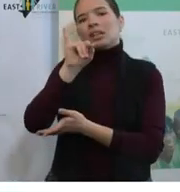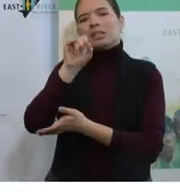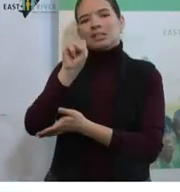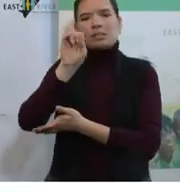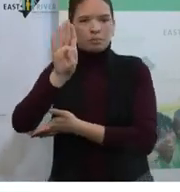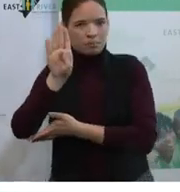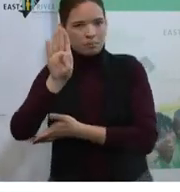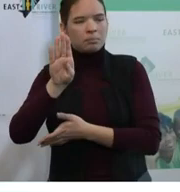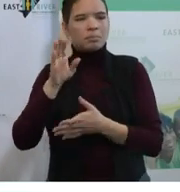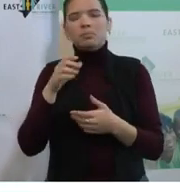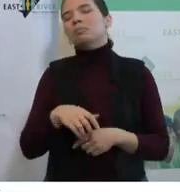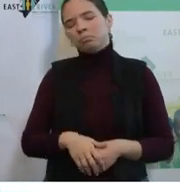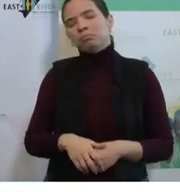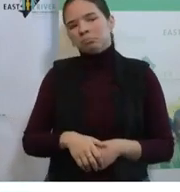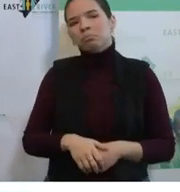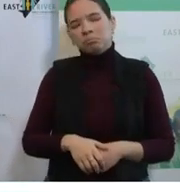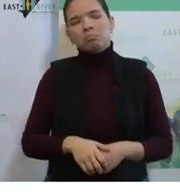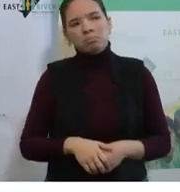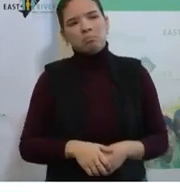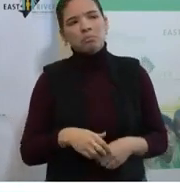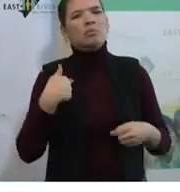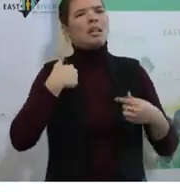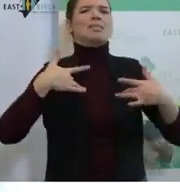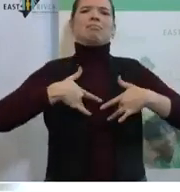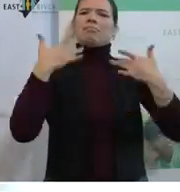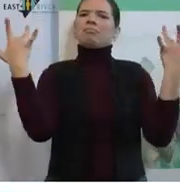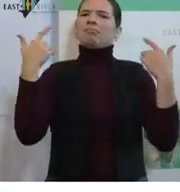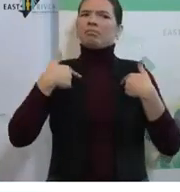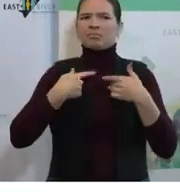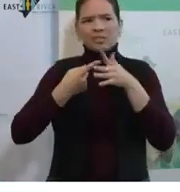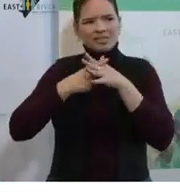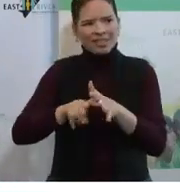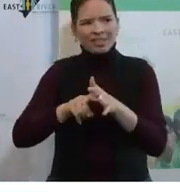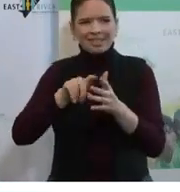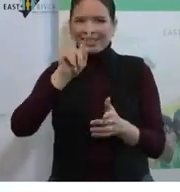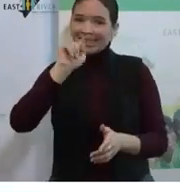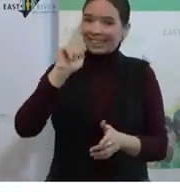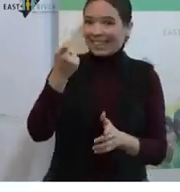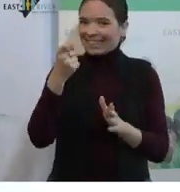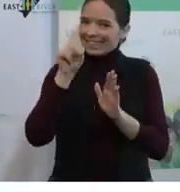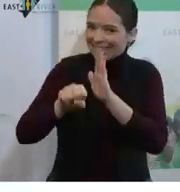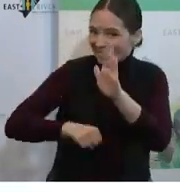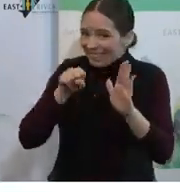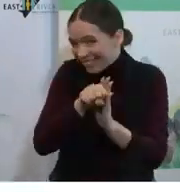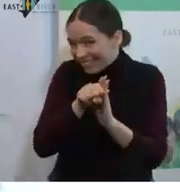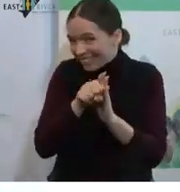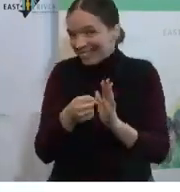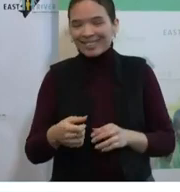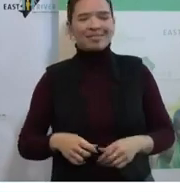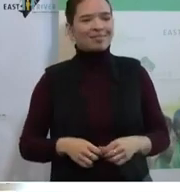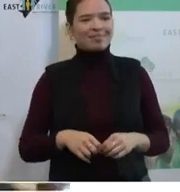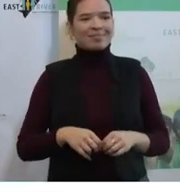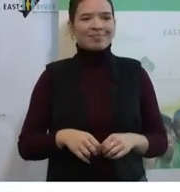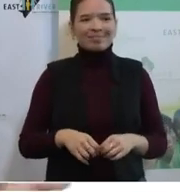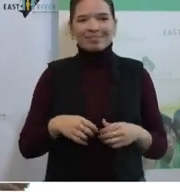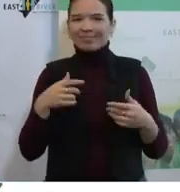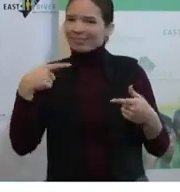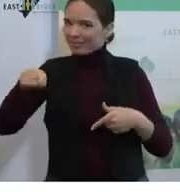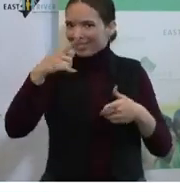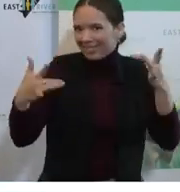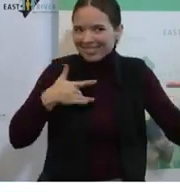all today as we kick off tax season. I know some of you are excited about that, and some of you may not be, but at the department we